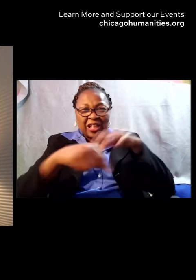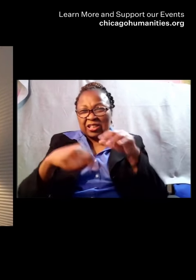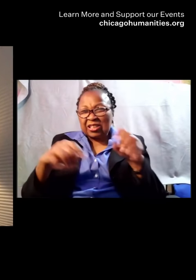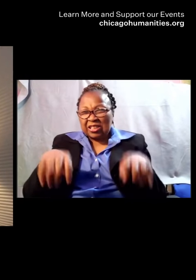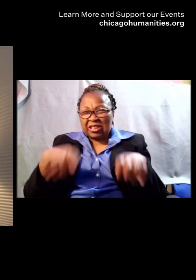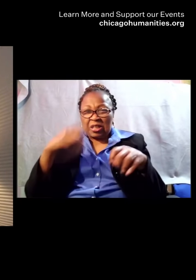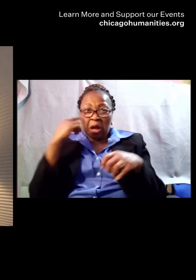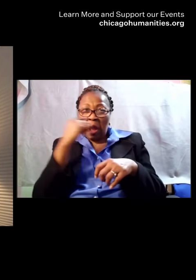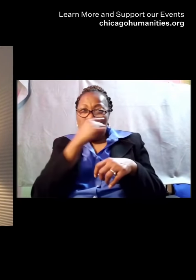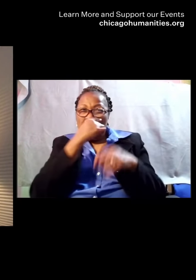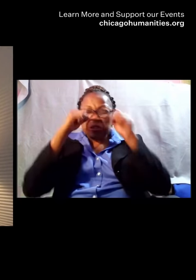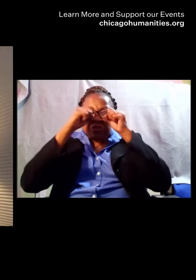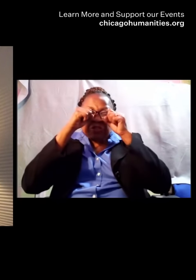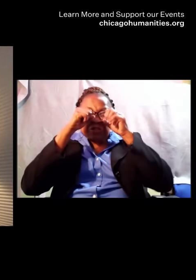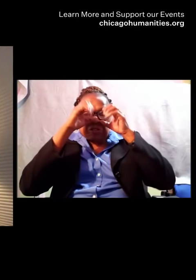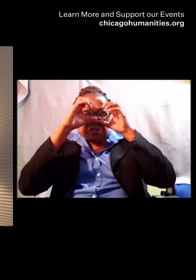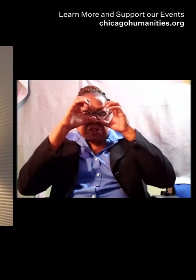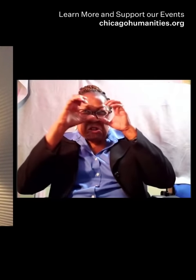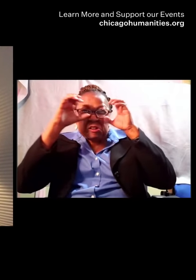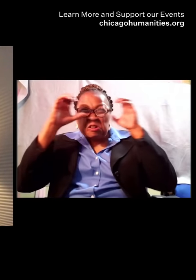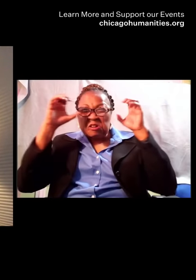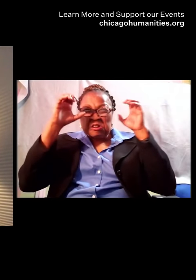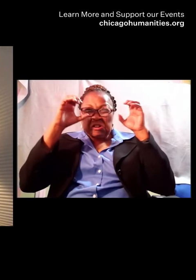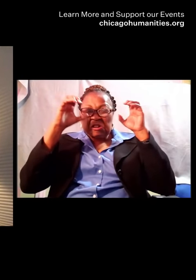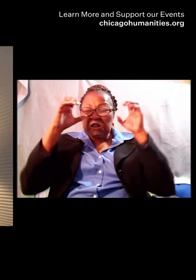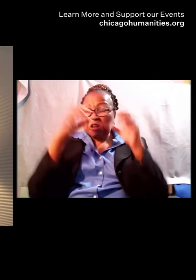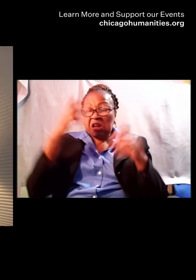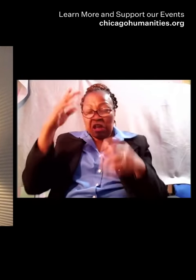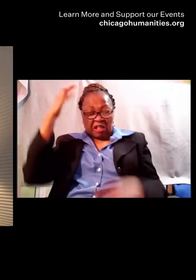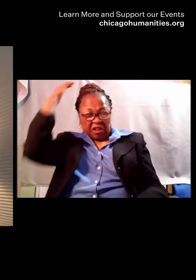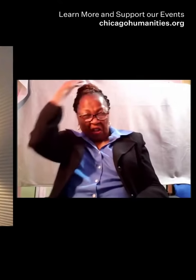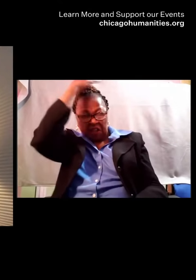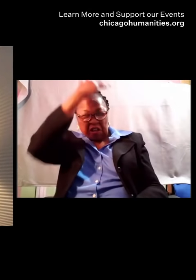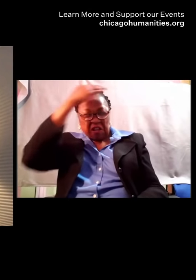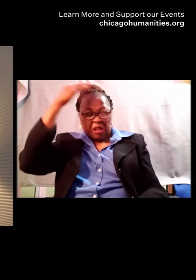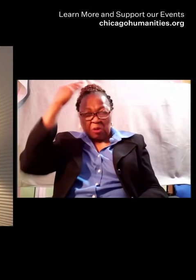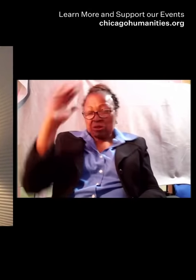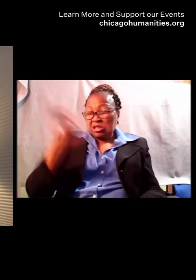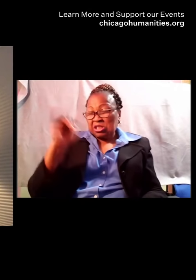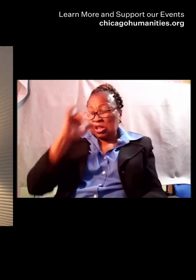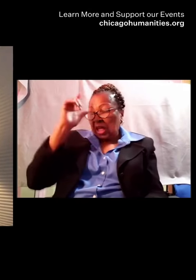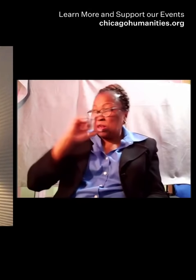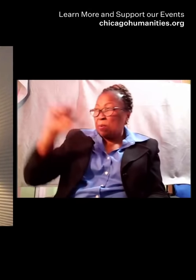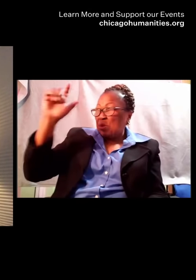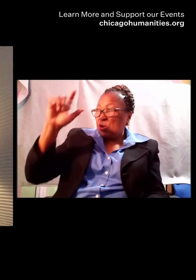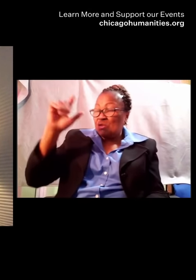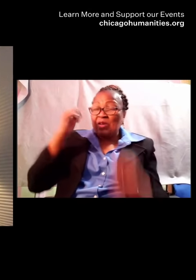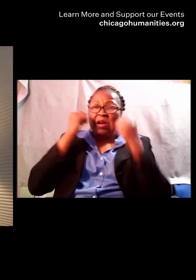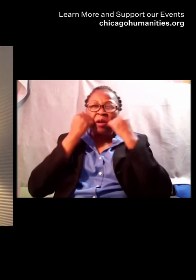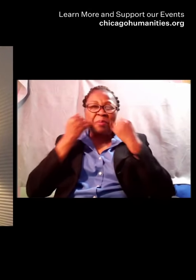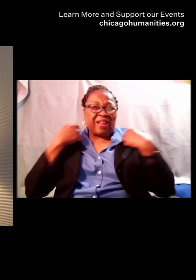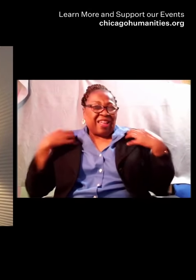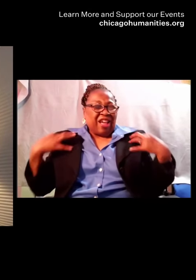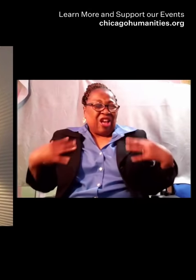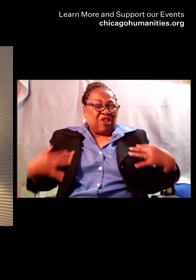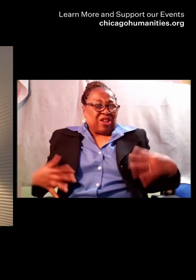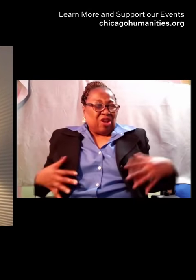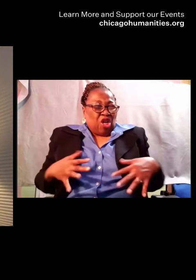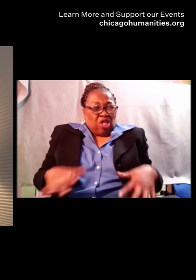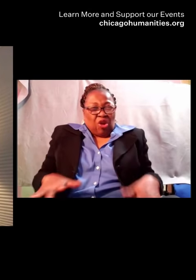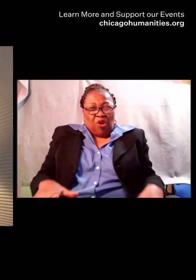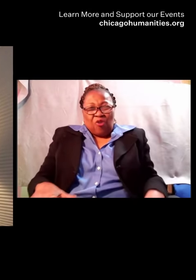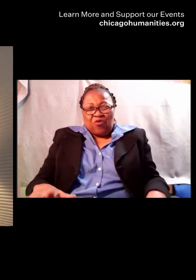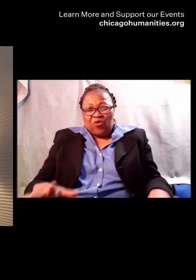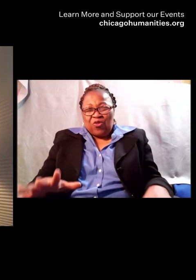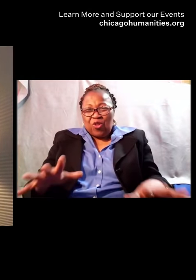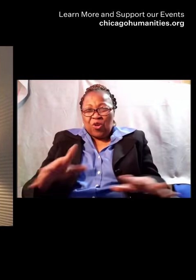backlit gauze of their full moon subversive halos. Hairy all over, this beldam, and it's not